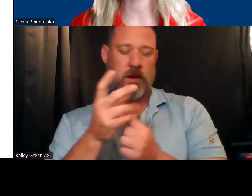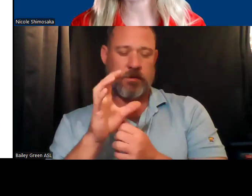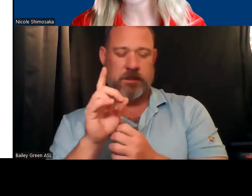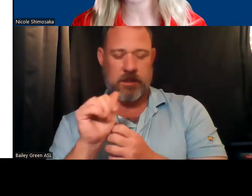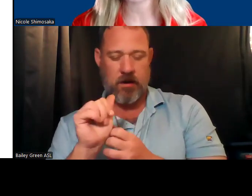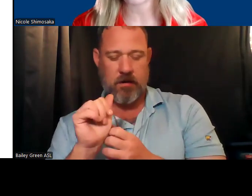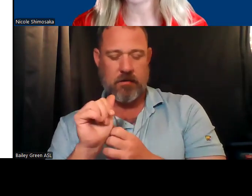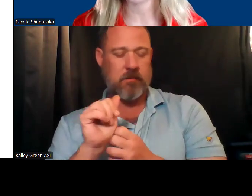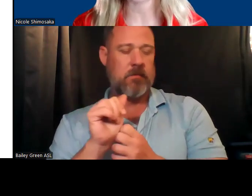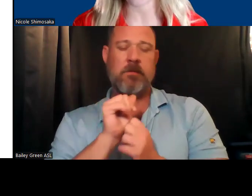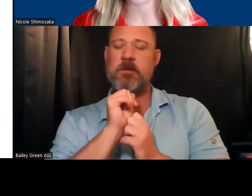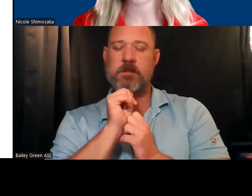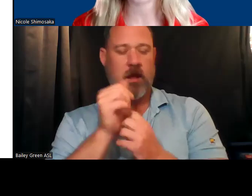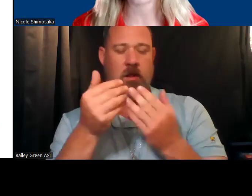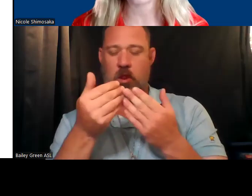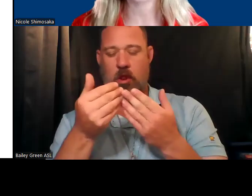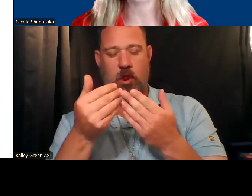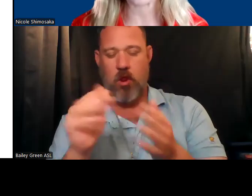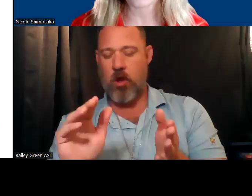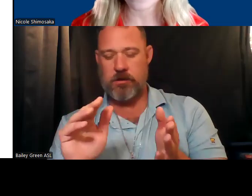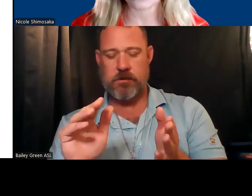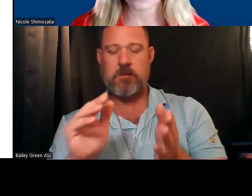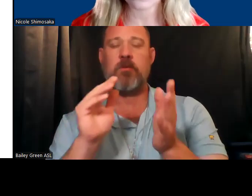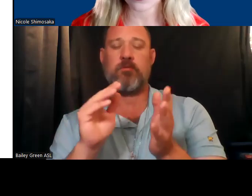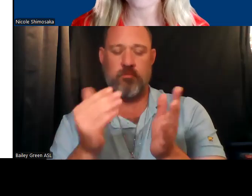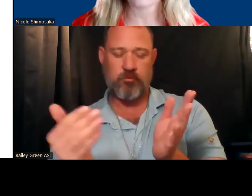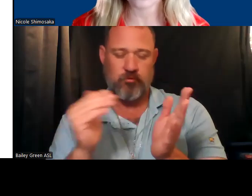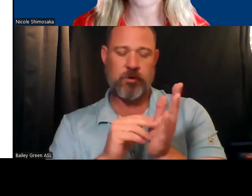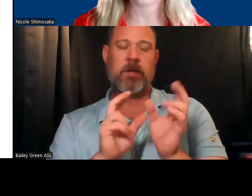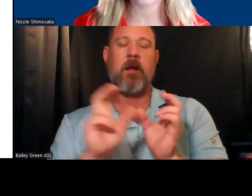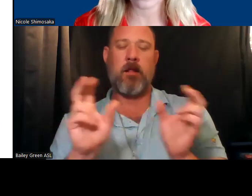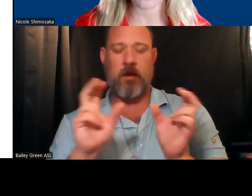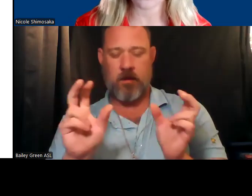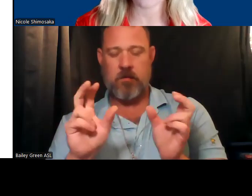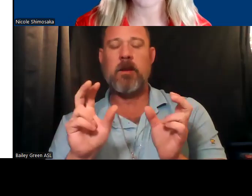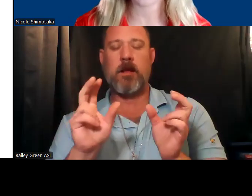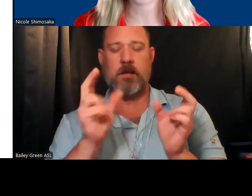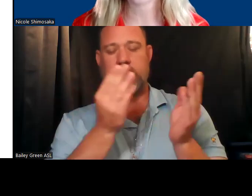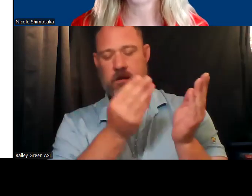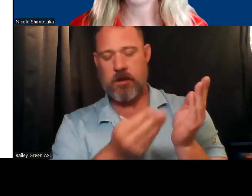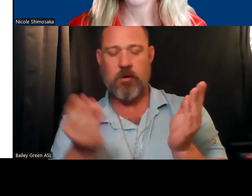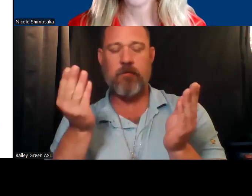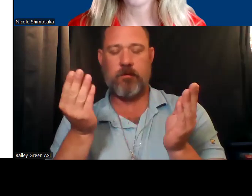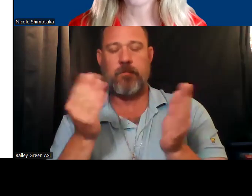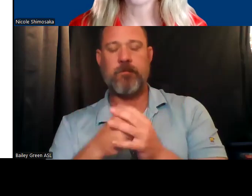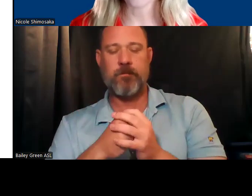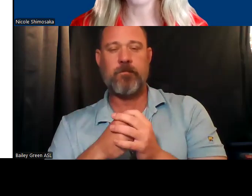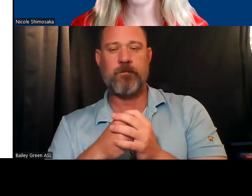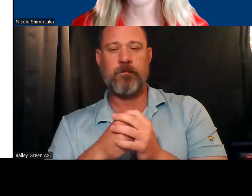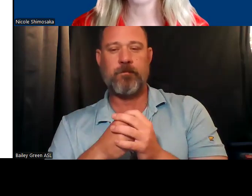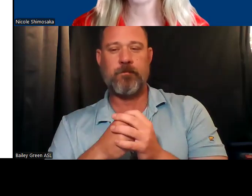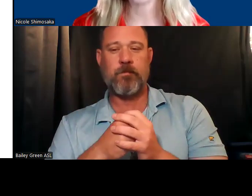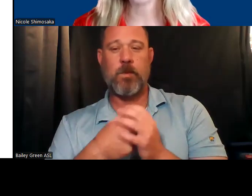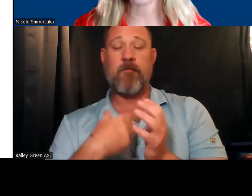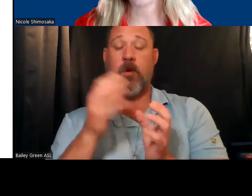does not get lost. It does get reallocated out to the network as carryover. we have a column of